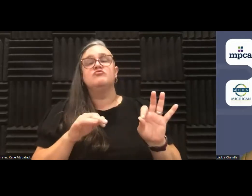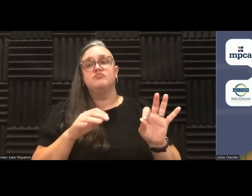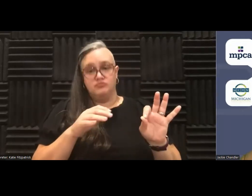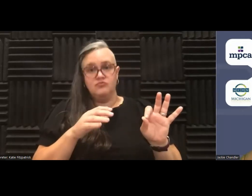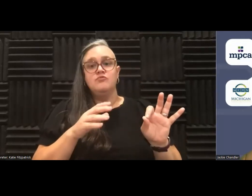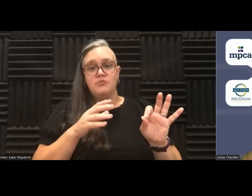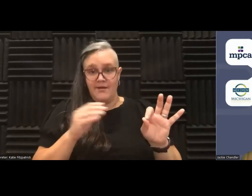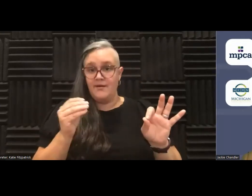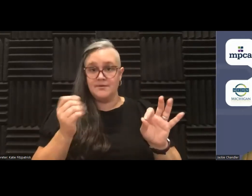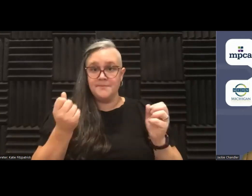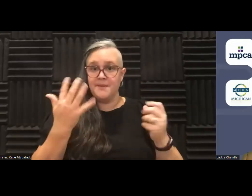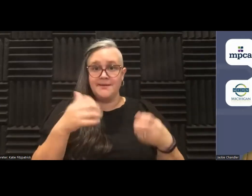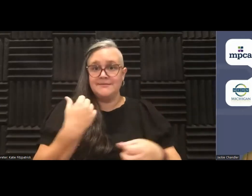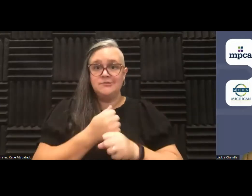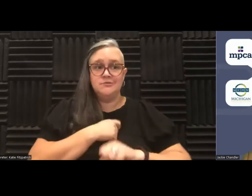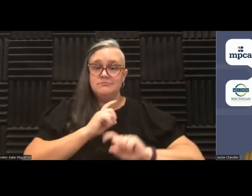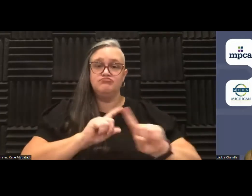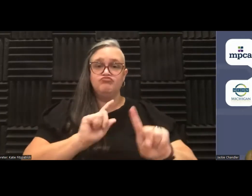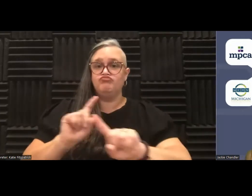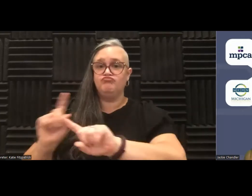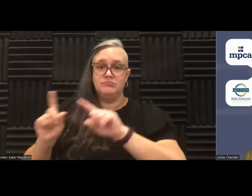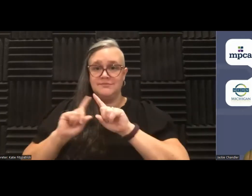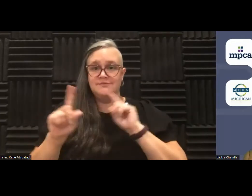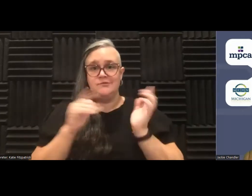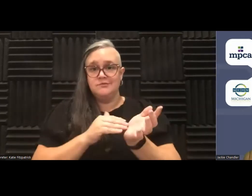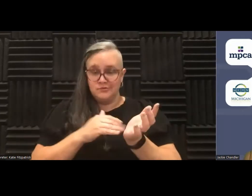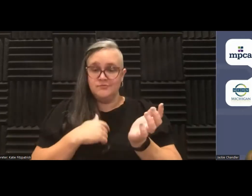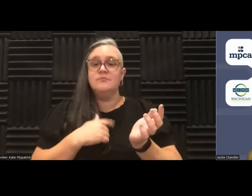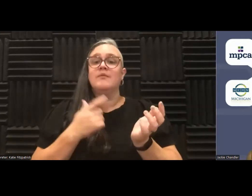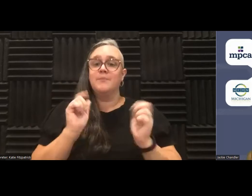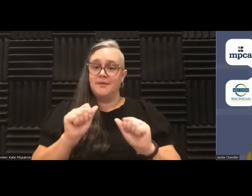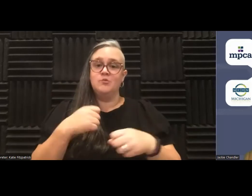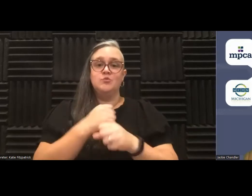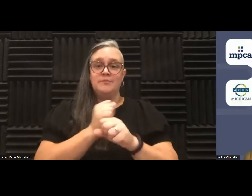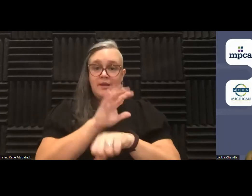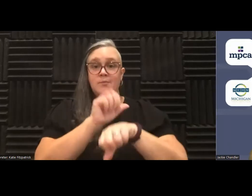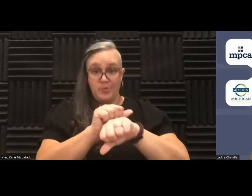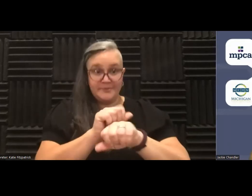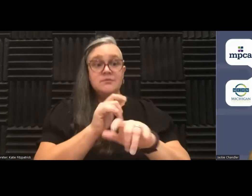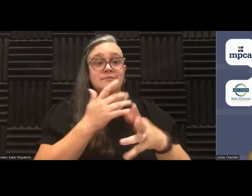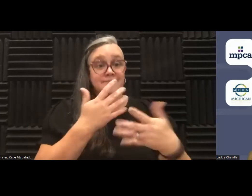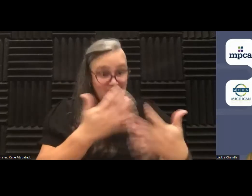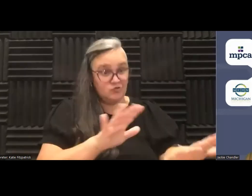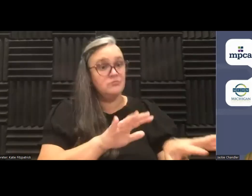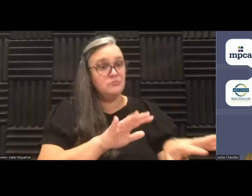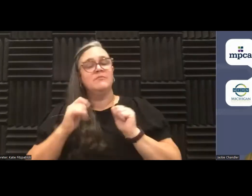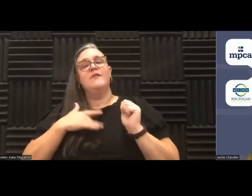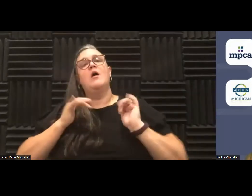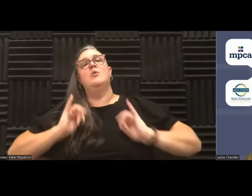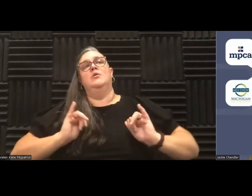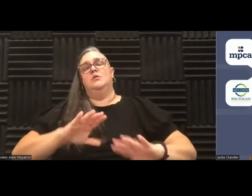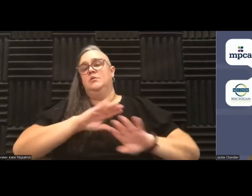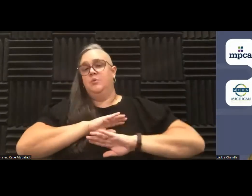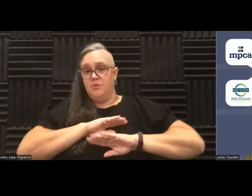of the years that I've gone to medical providers, I've been able to leave an appointment and feel that somebody was understanding what I was saying, and it was